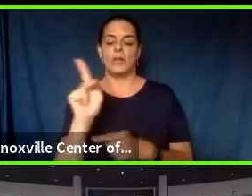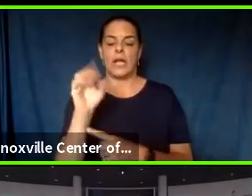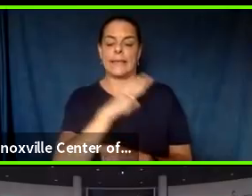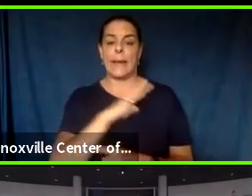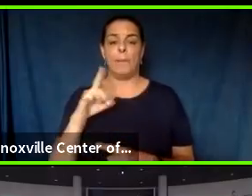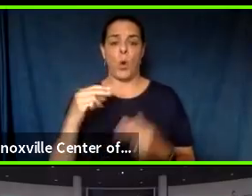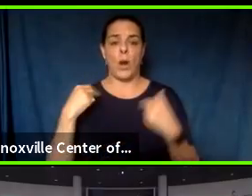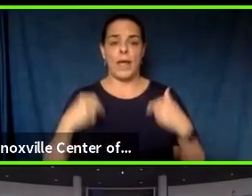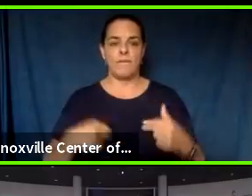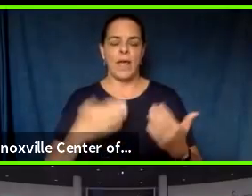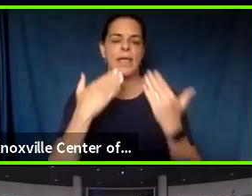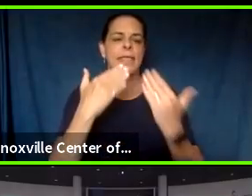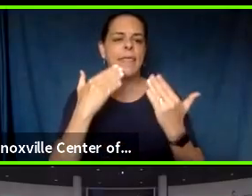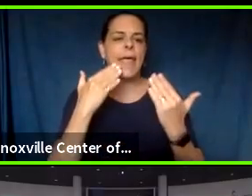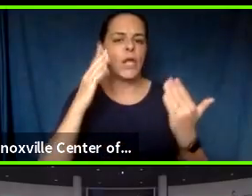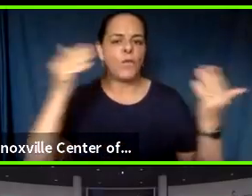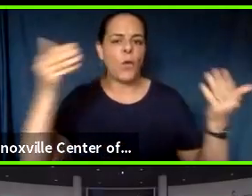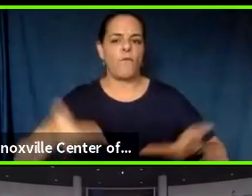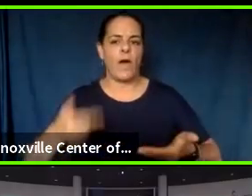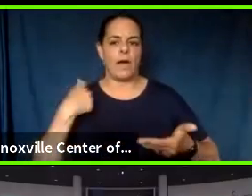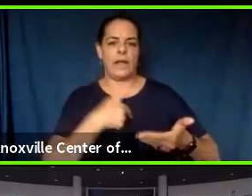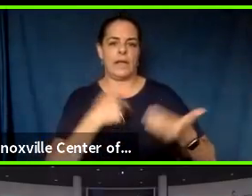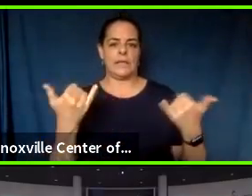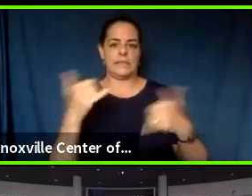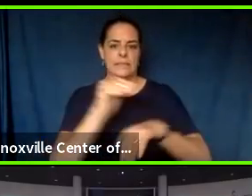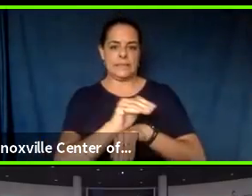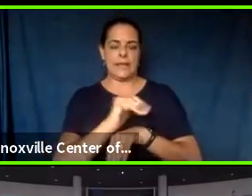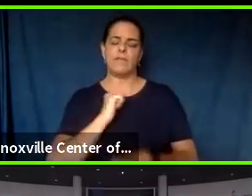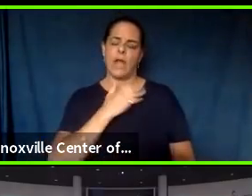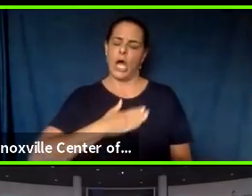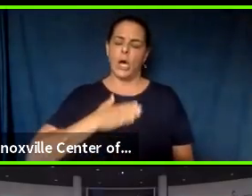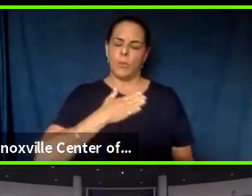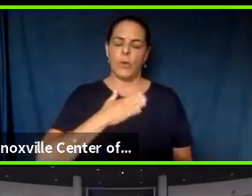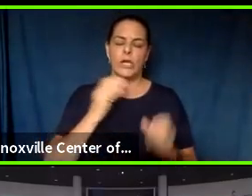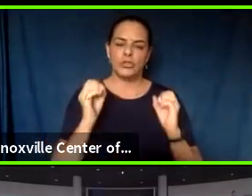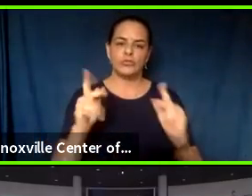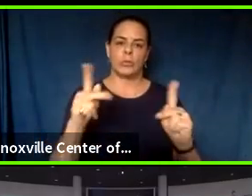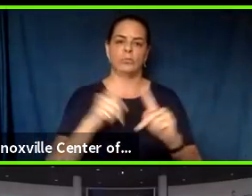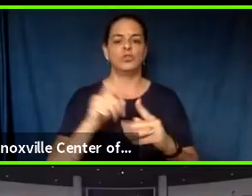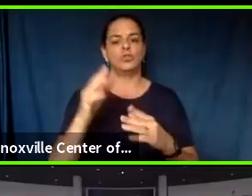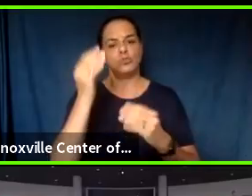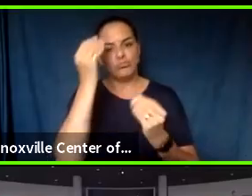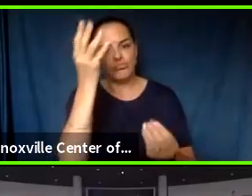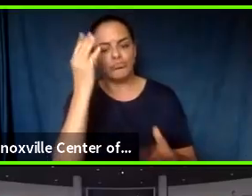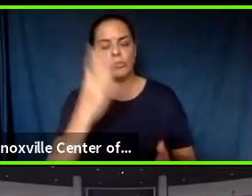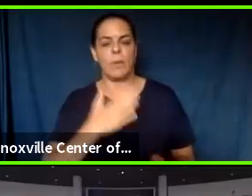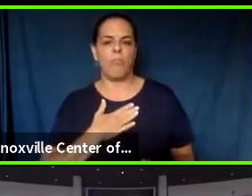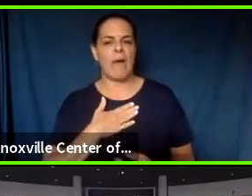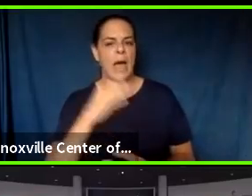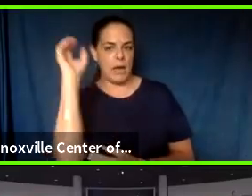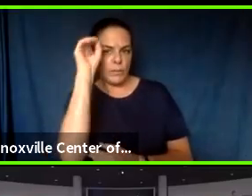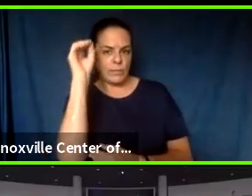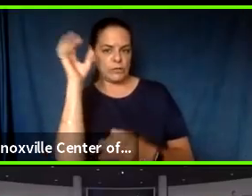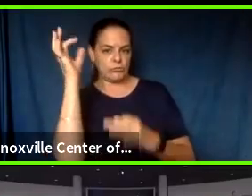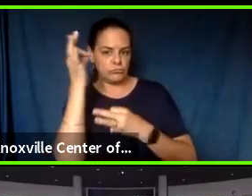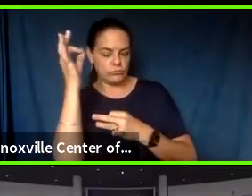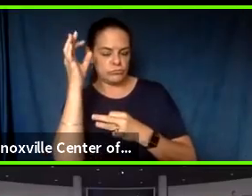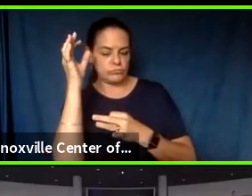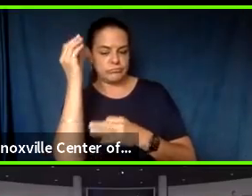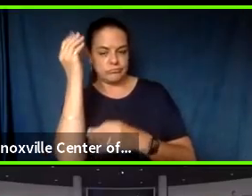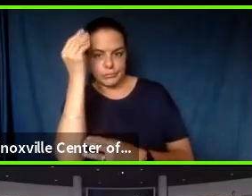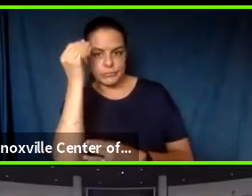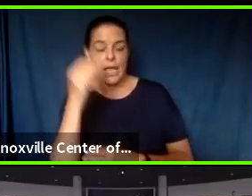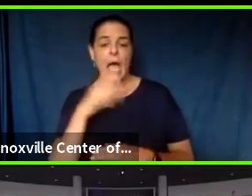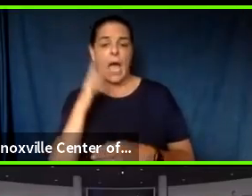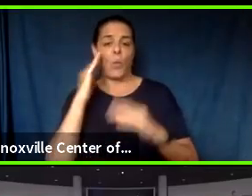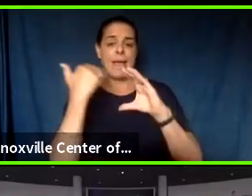you for hosting us this evening. I appreciate the opportunity to share my thoughts. I'll email these comments to you so you can have these for